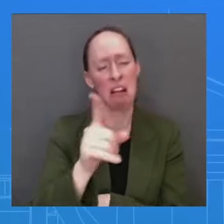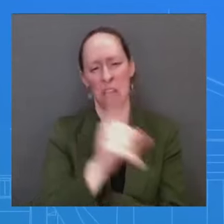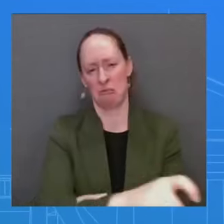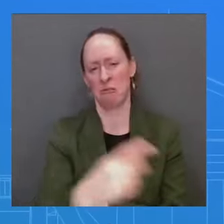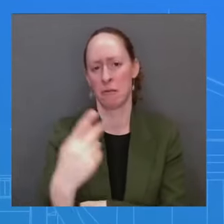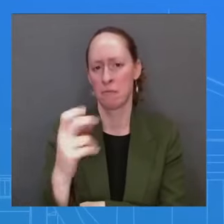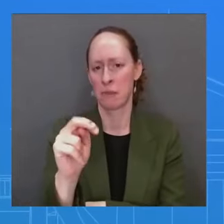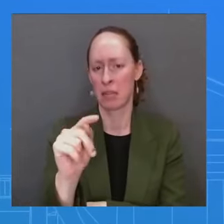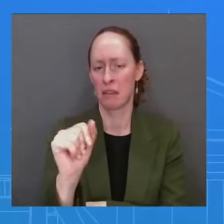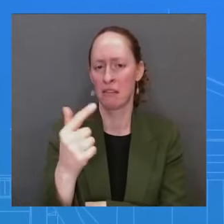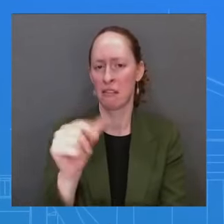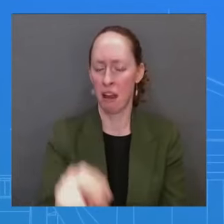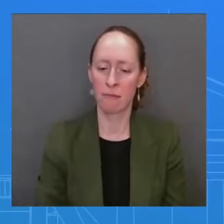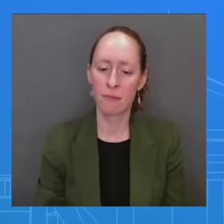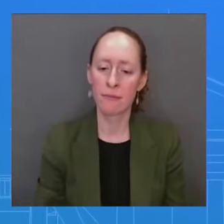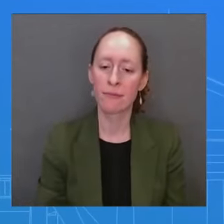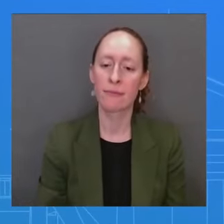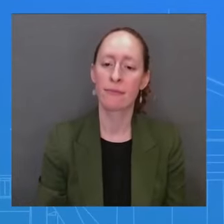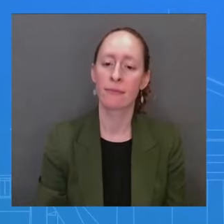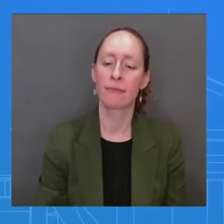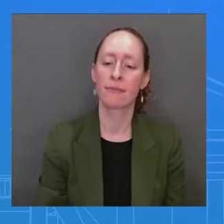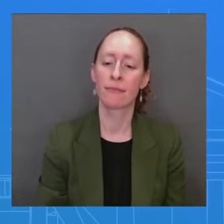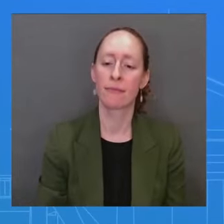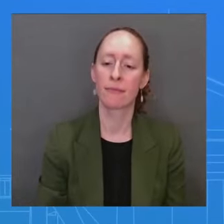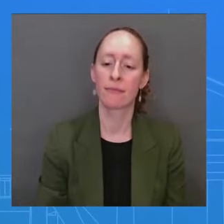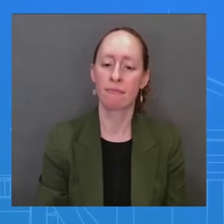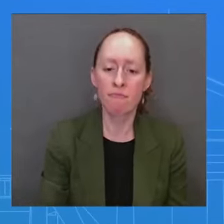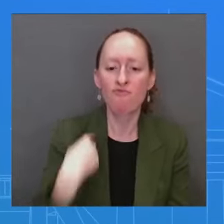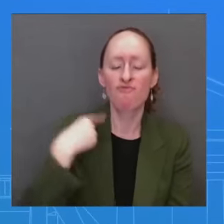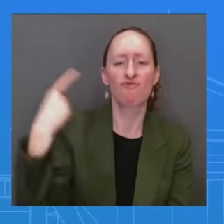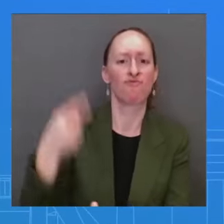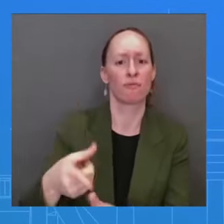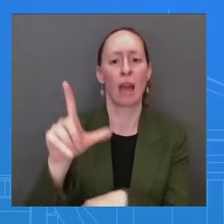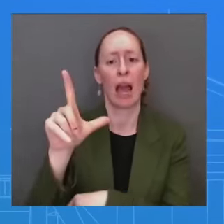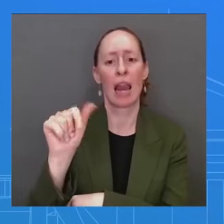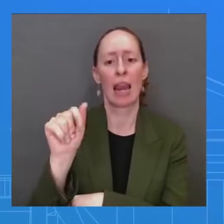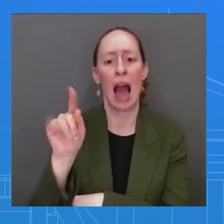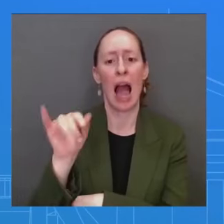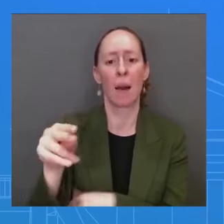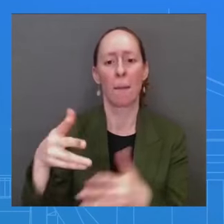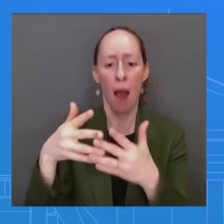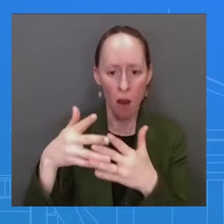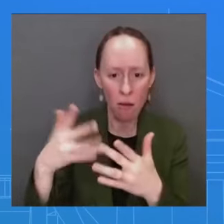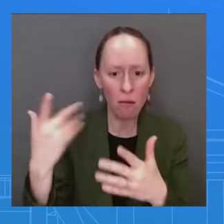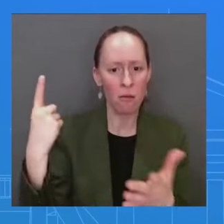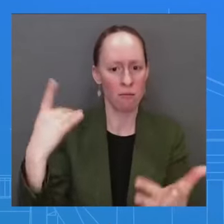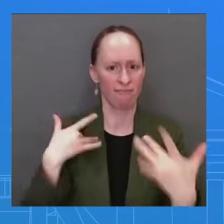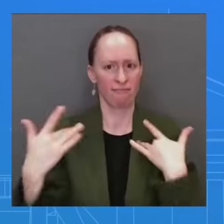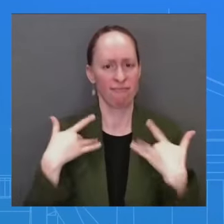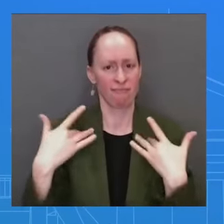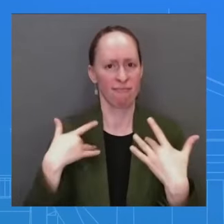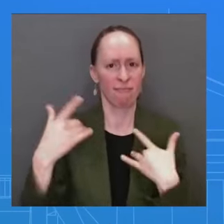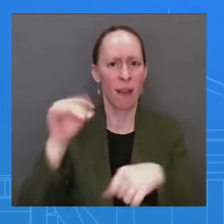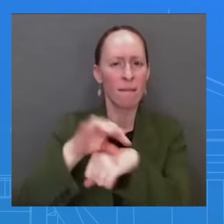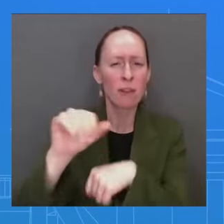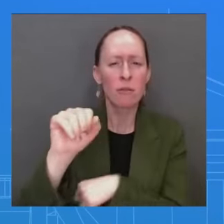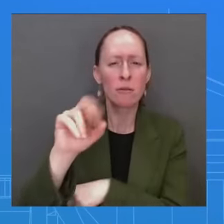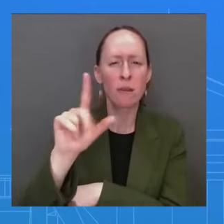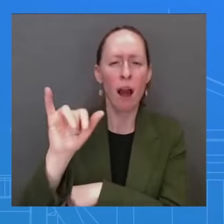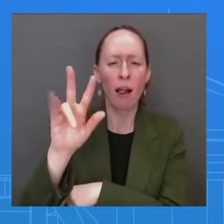I saw the statement from National Security Advisor Sullivan saying you're committed to supporting Ecuadorian security and prosperity and